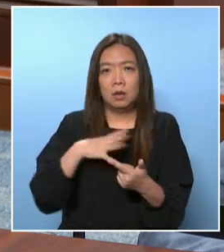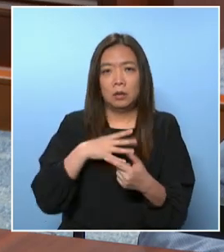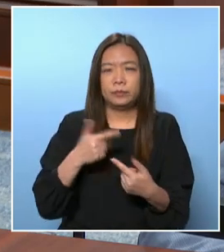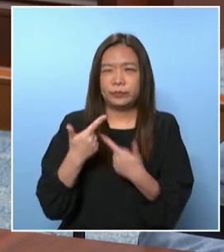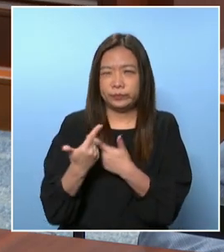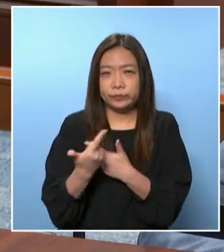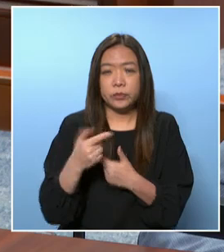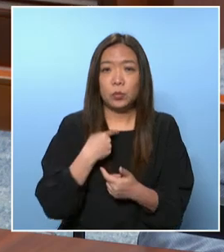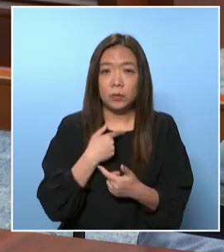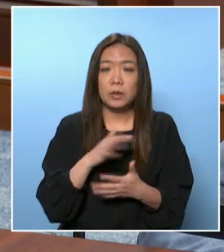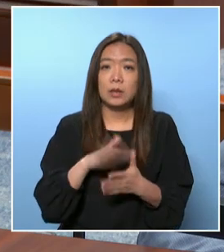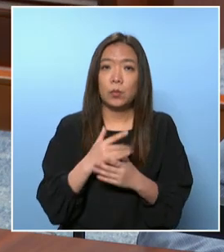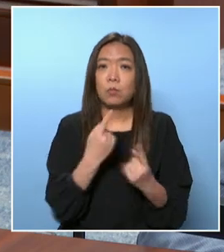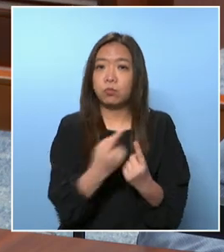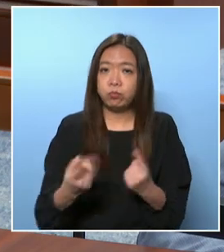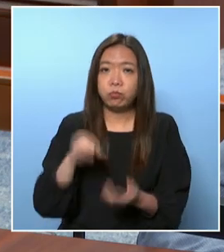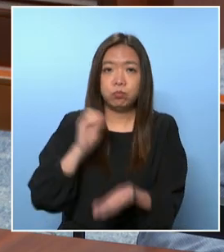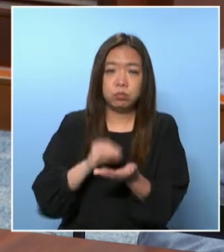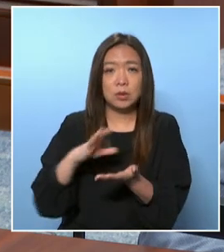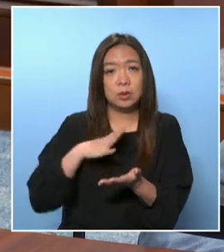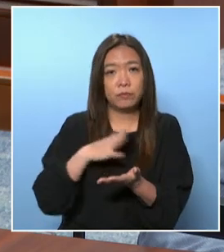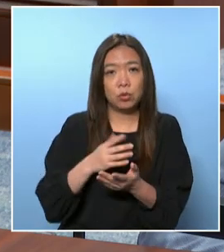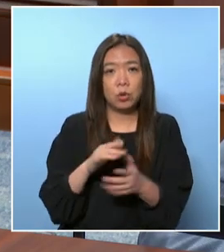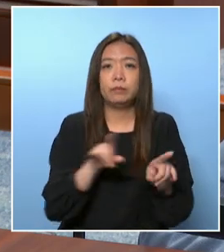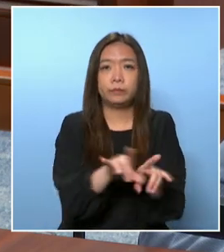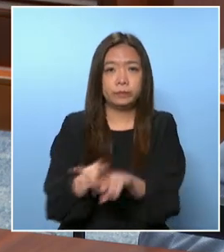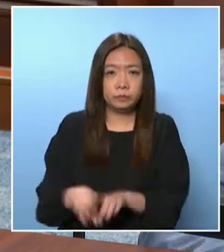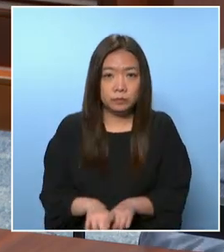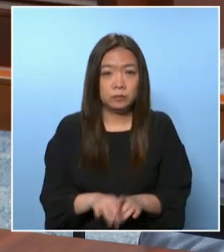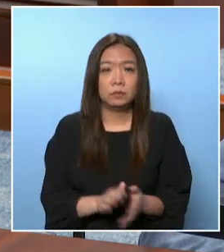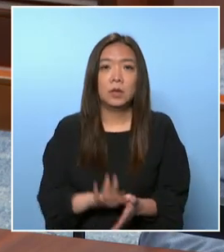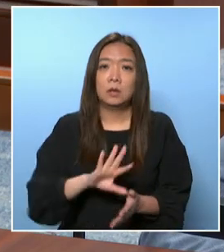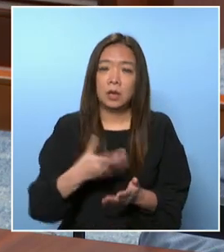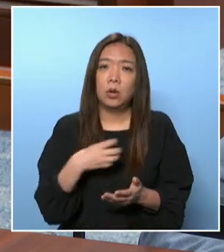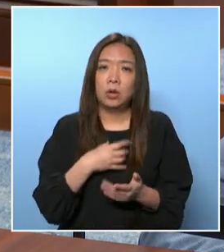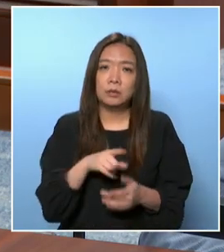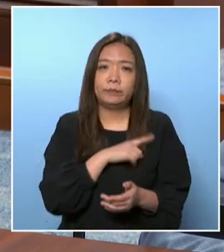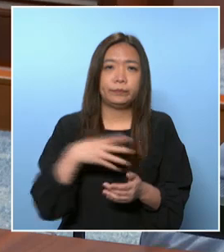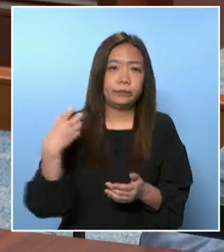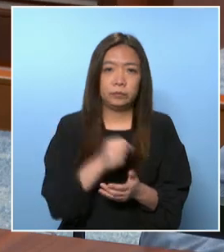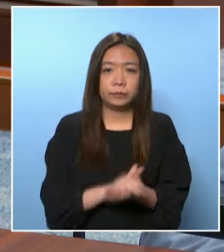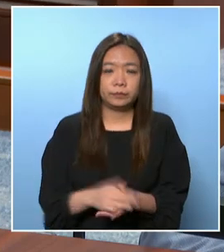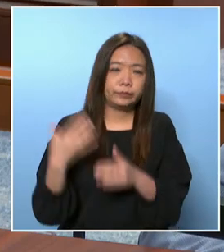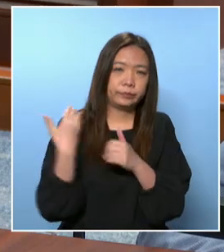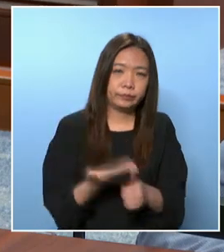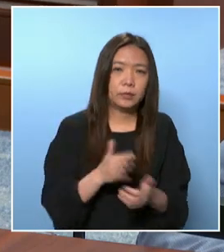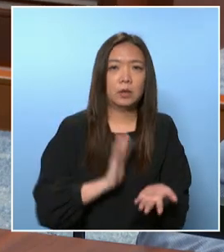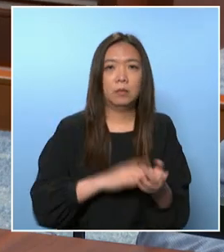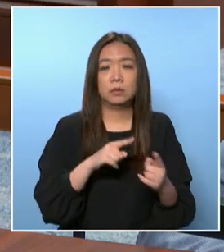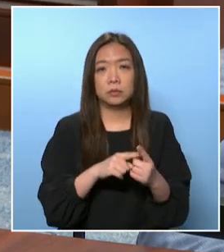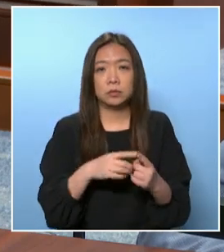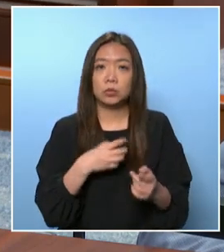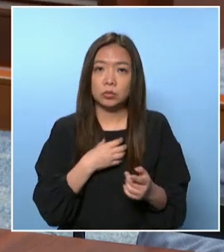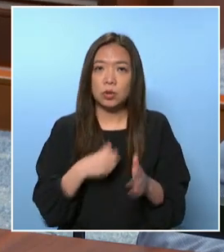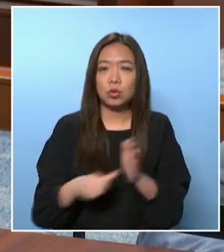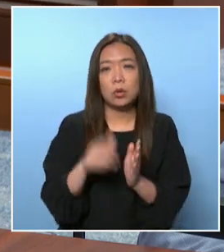And I think that had it not been for the AMD, the argument would have been even more severe within the family. I think we